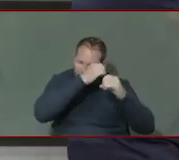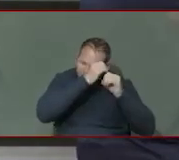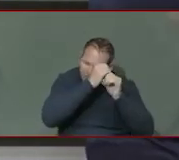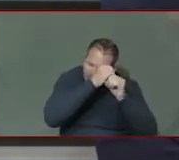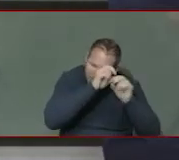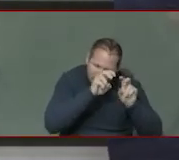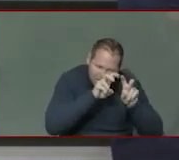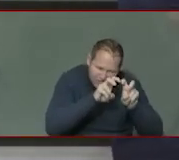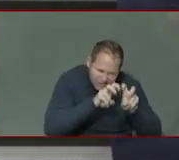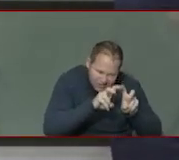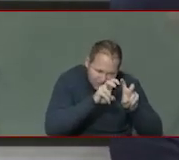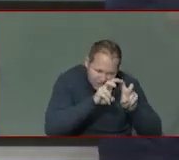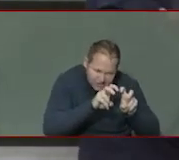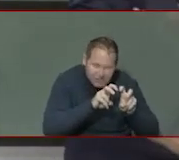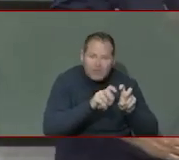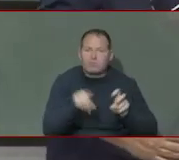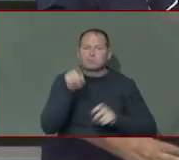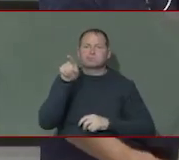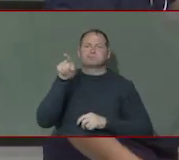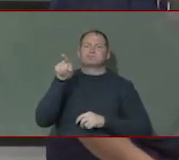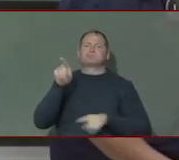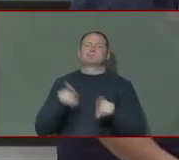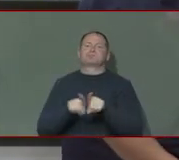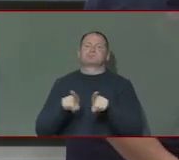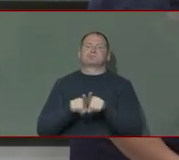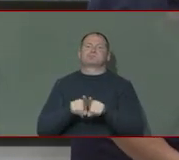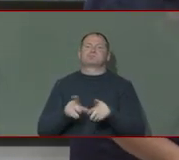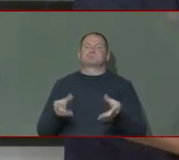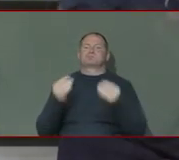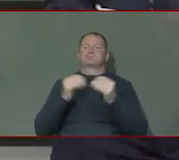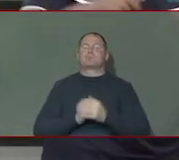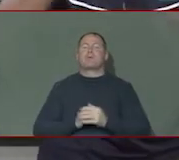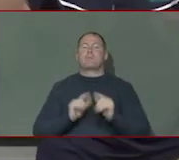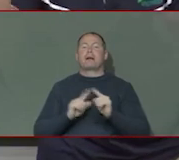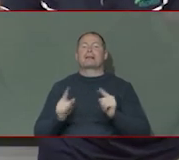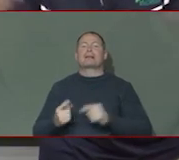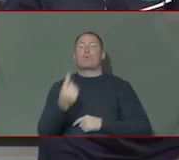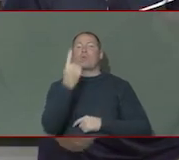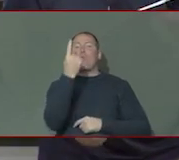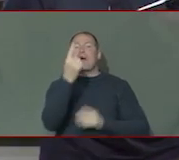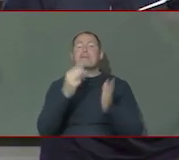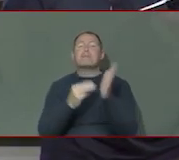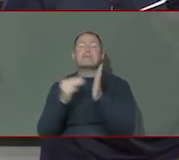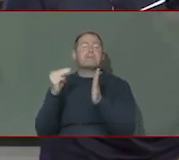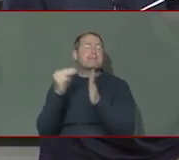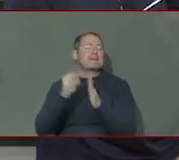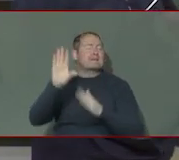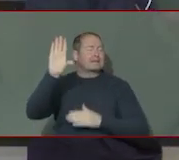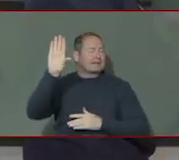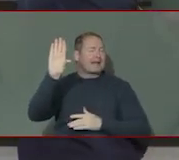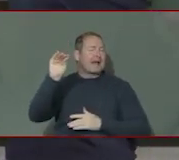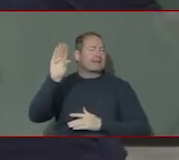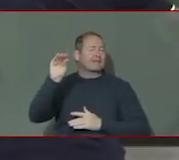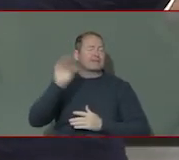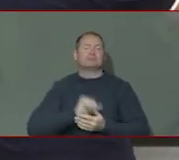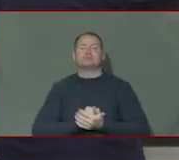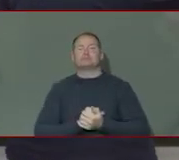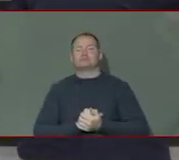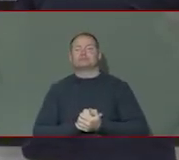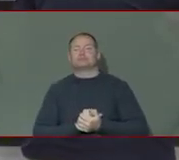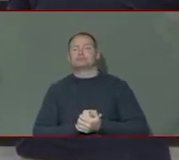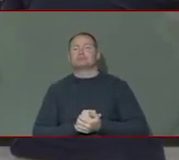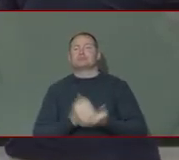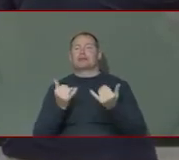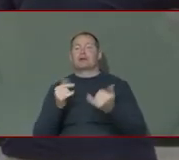then they will find a structure that looks like this. But there's 1 million of them in your kidneys. So this is where the